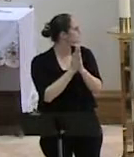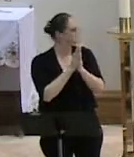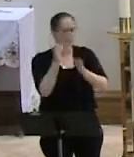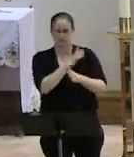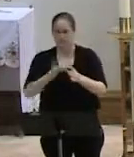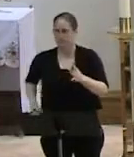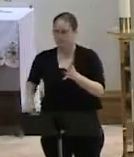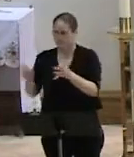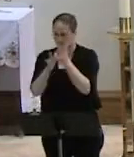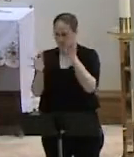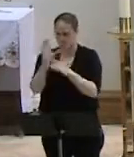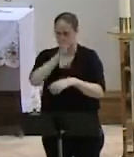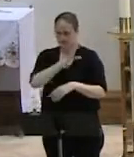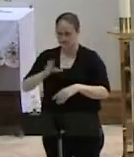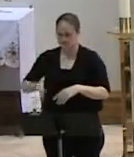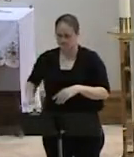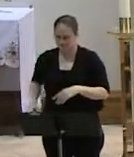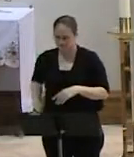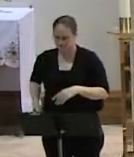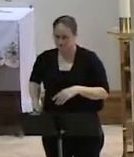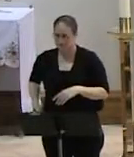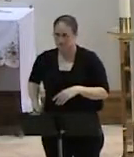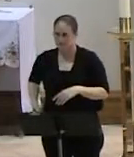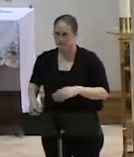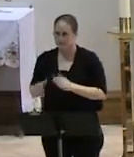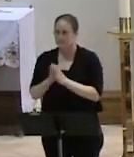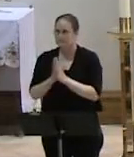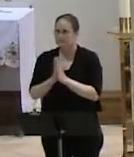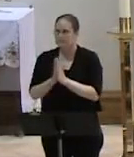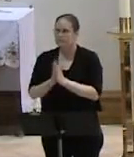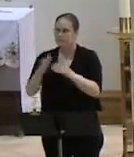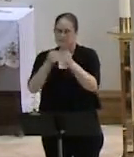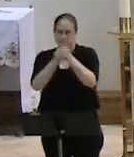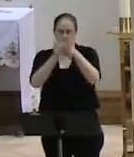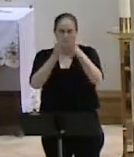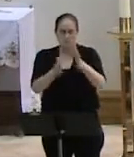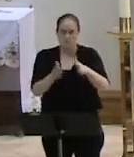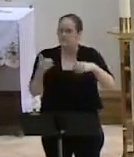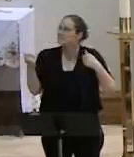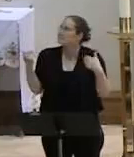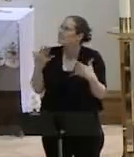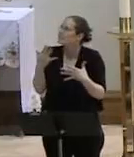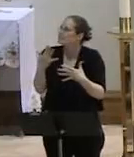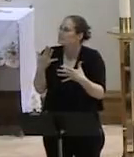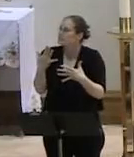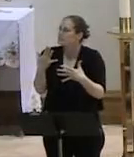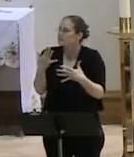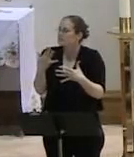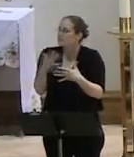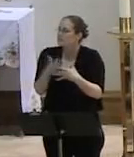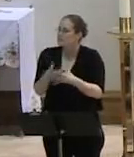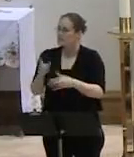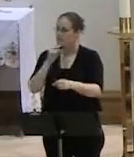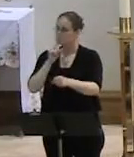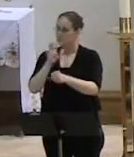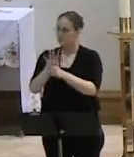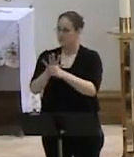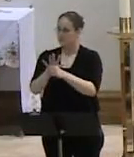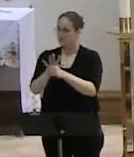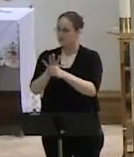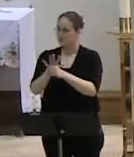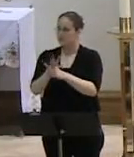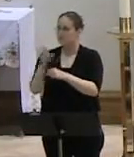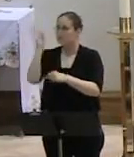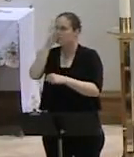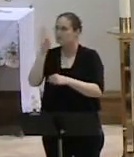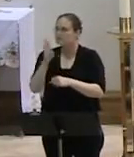Lord Jesus Christ, even the apostles were afraid, but you made a guarantee that they would